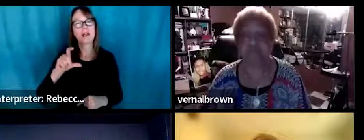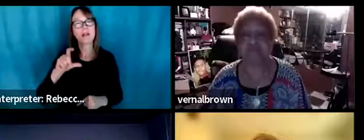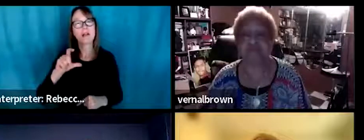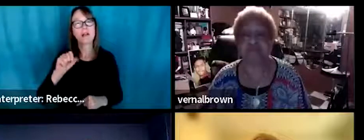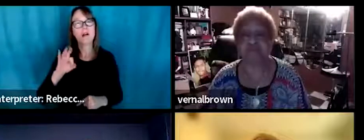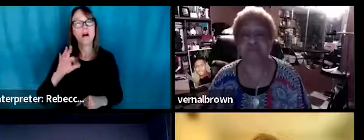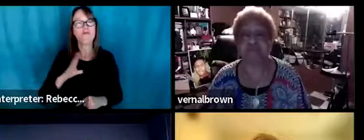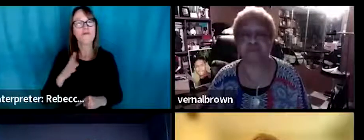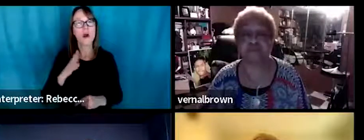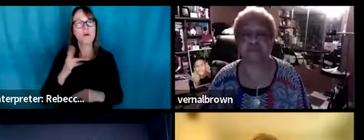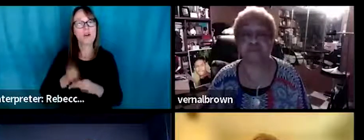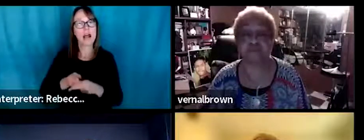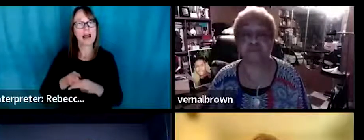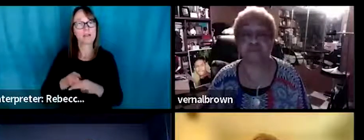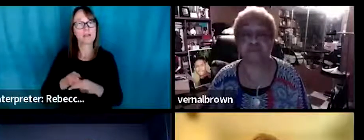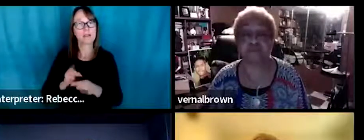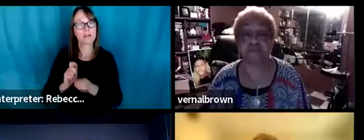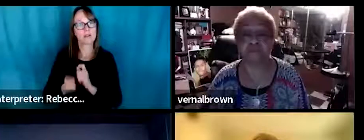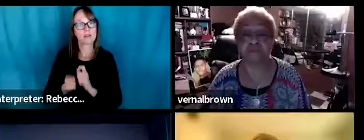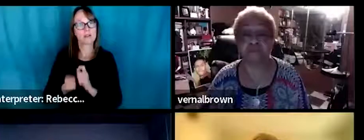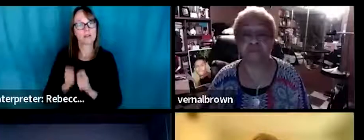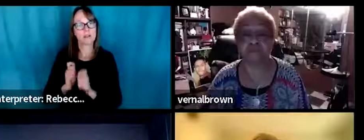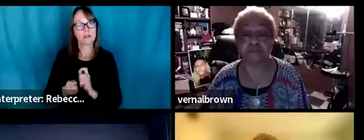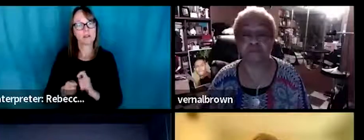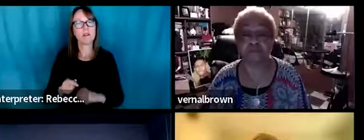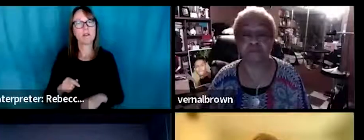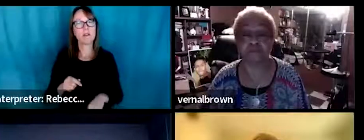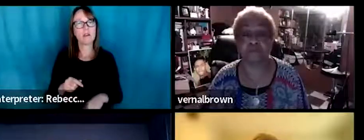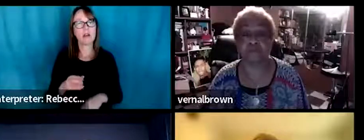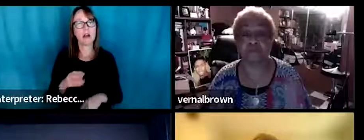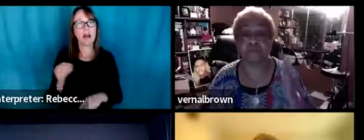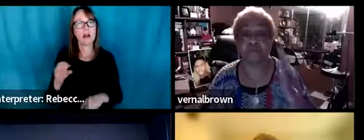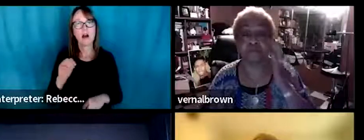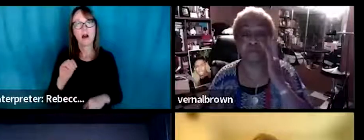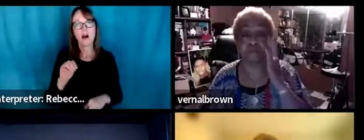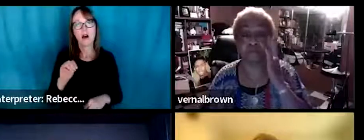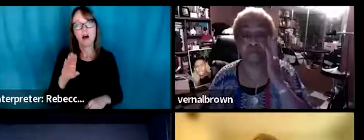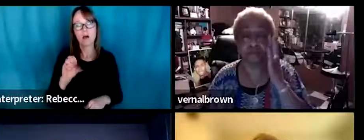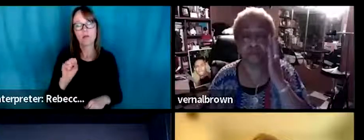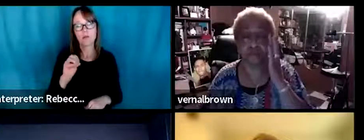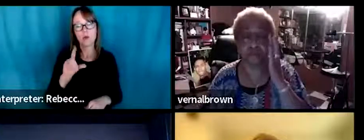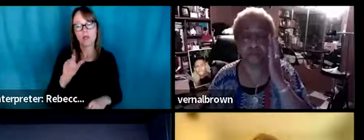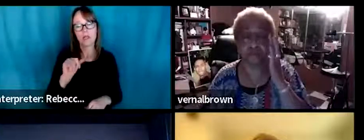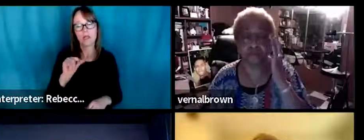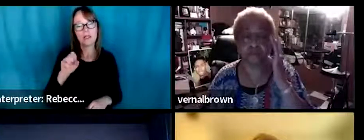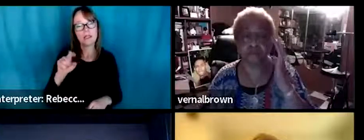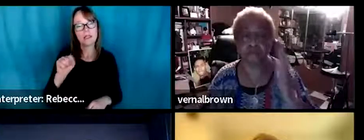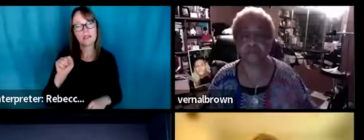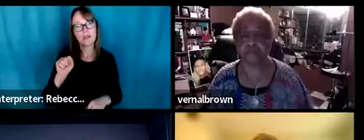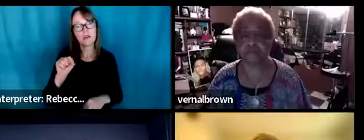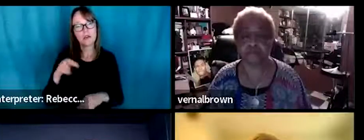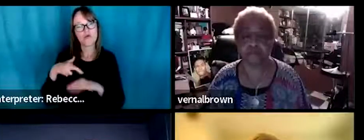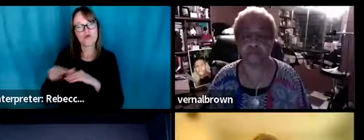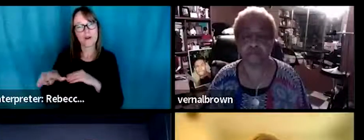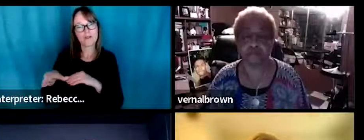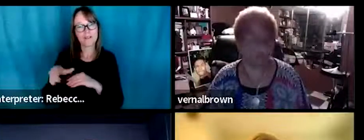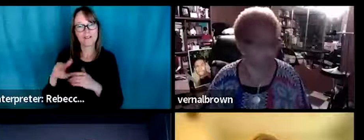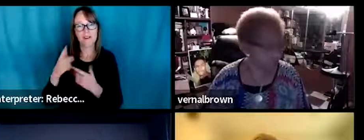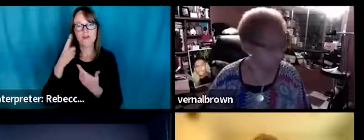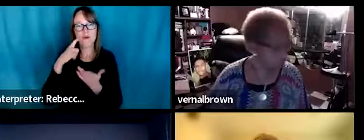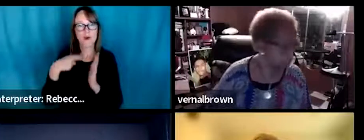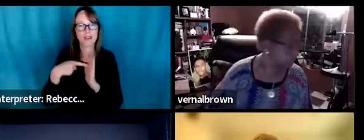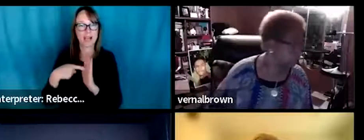in the agency that no longer exist, and obsolete references such as concessions for pay telephones. Each of these